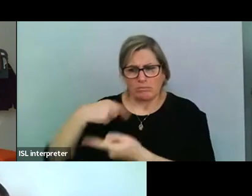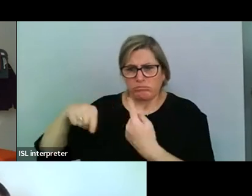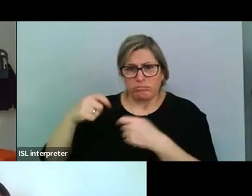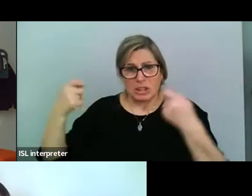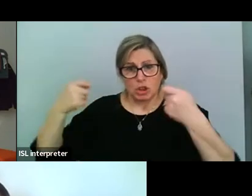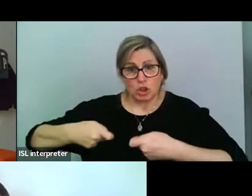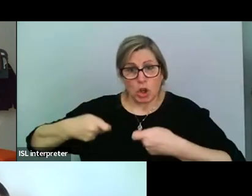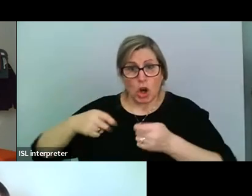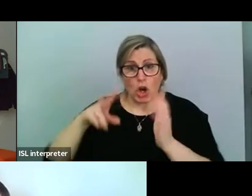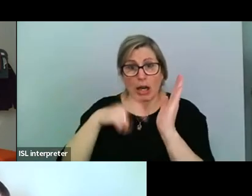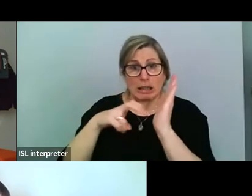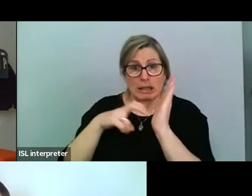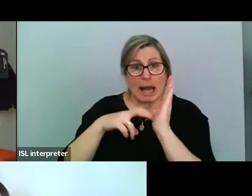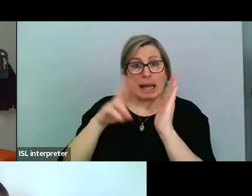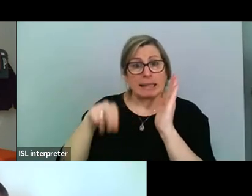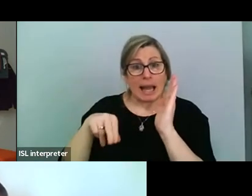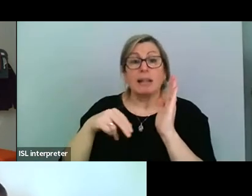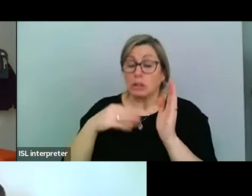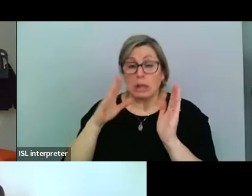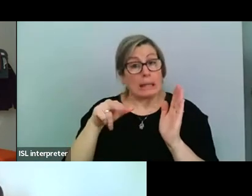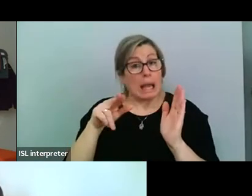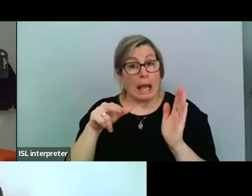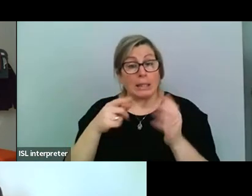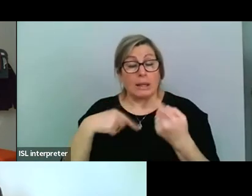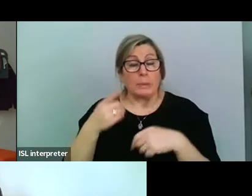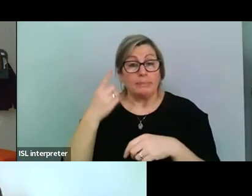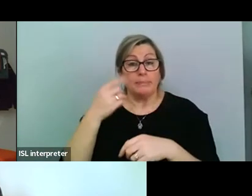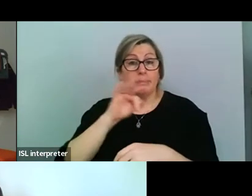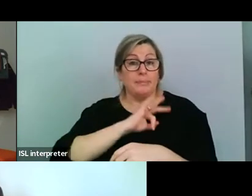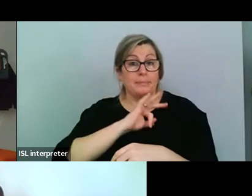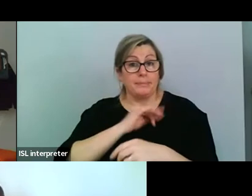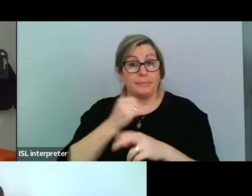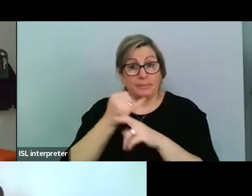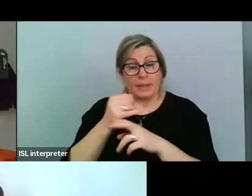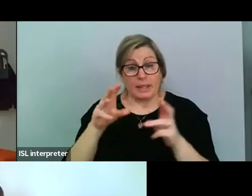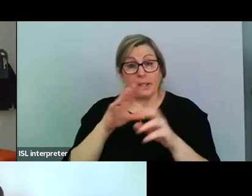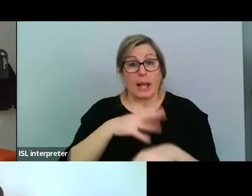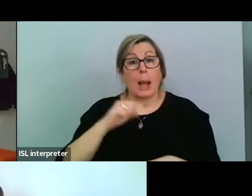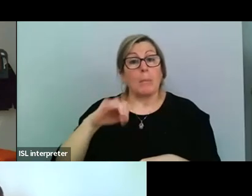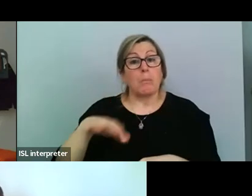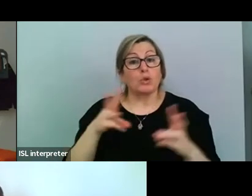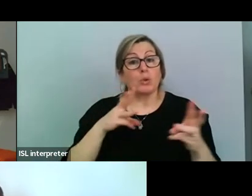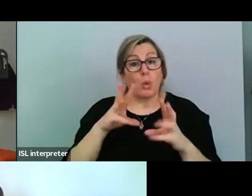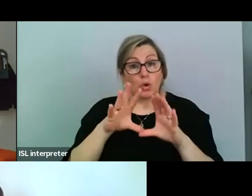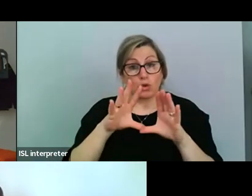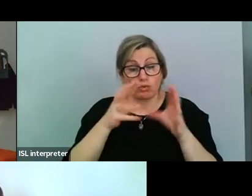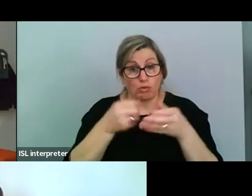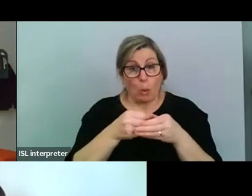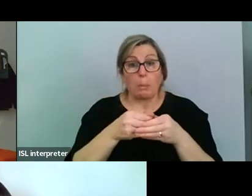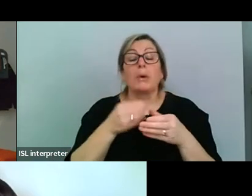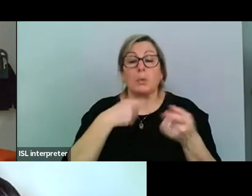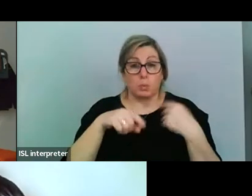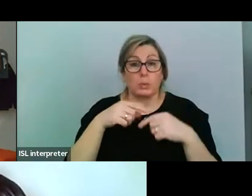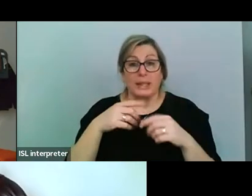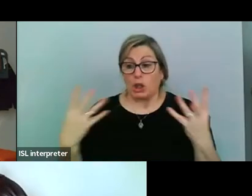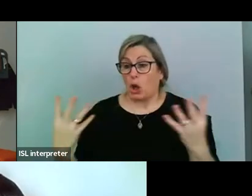do this, and this is something that we have done ourselves in the abortion working group. We submitted collectively